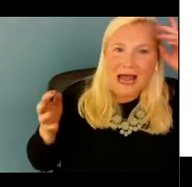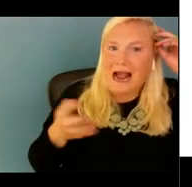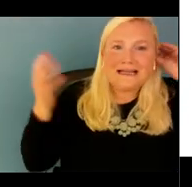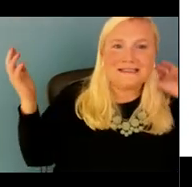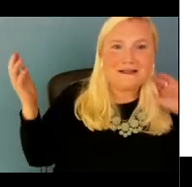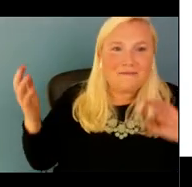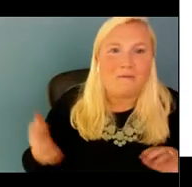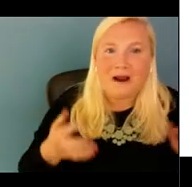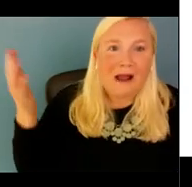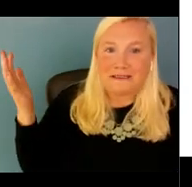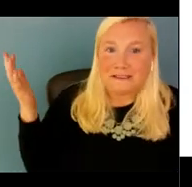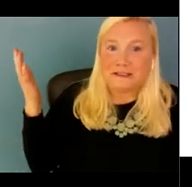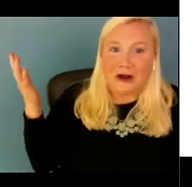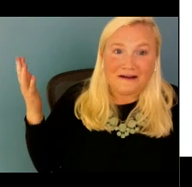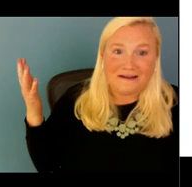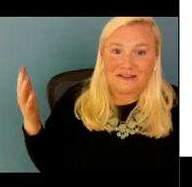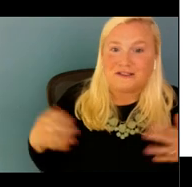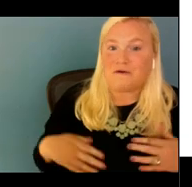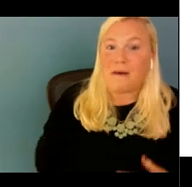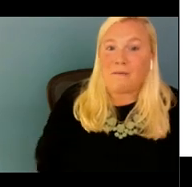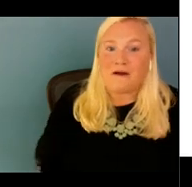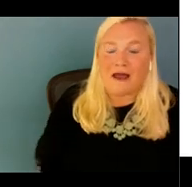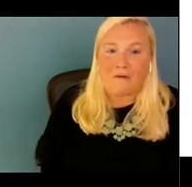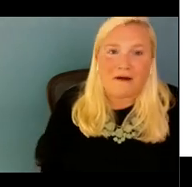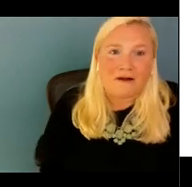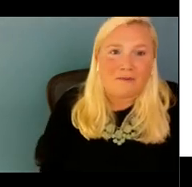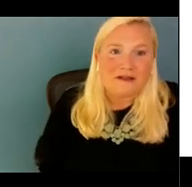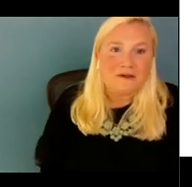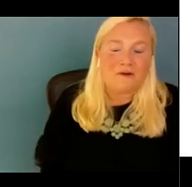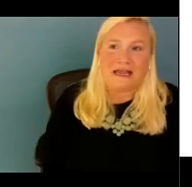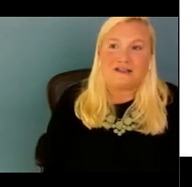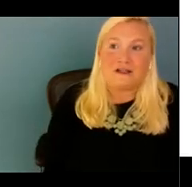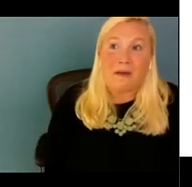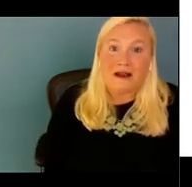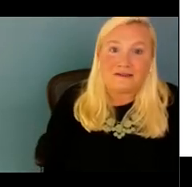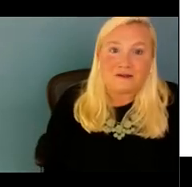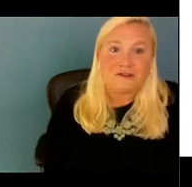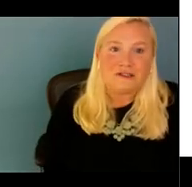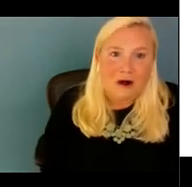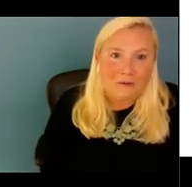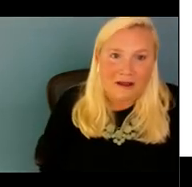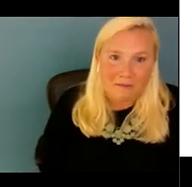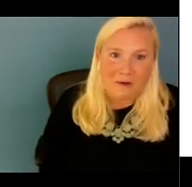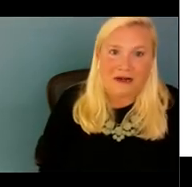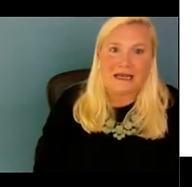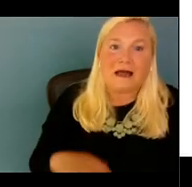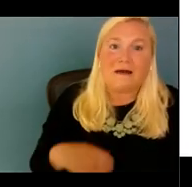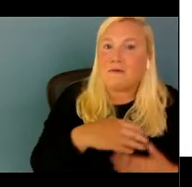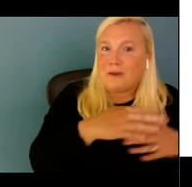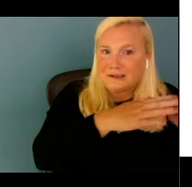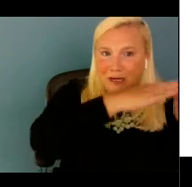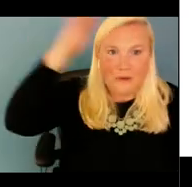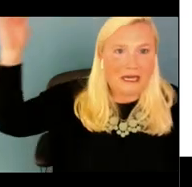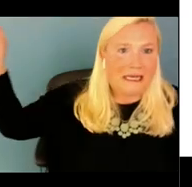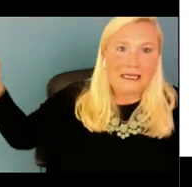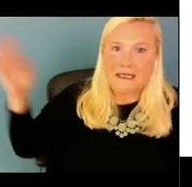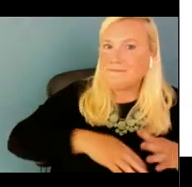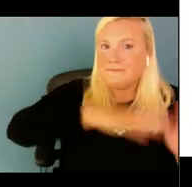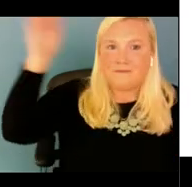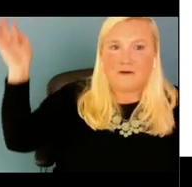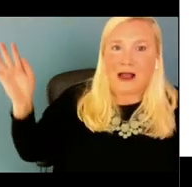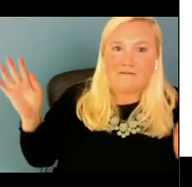it's huge. I guess where I would start is just to remember that when they're preschool age, the parents are so important. The parents